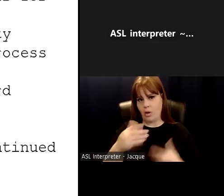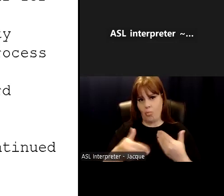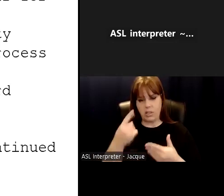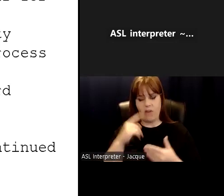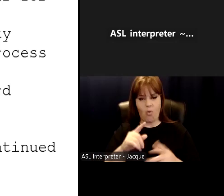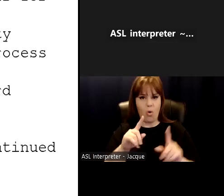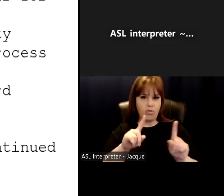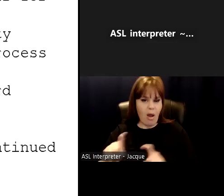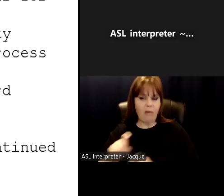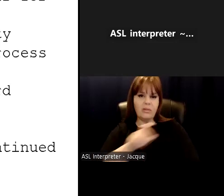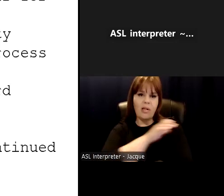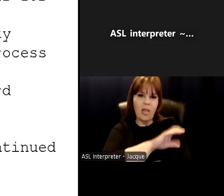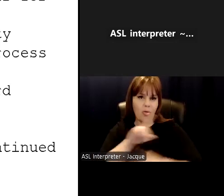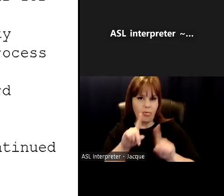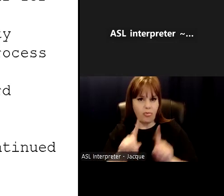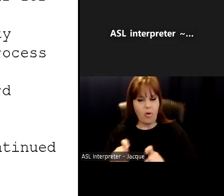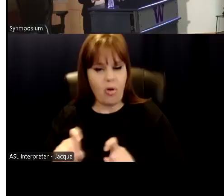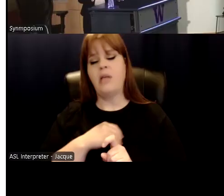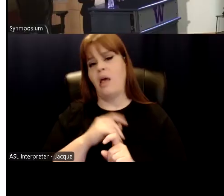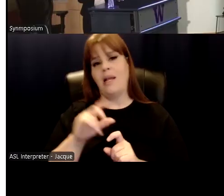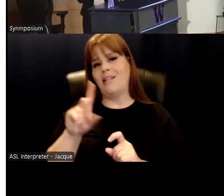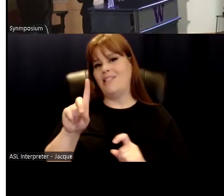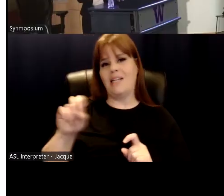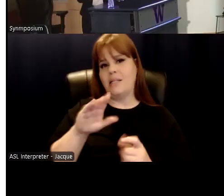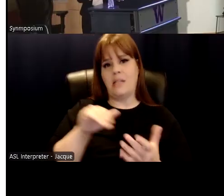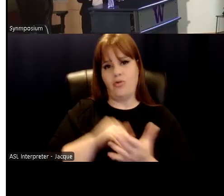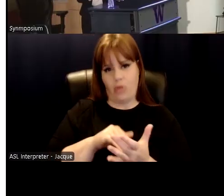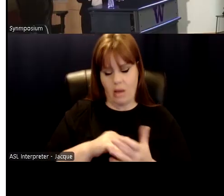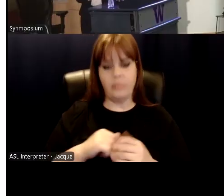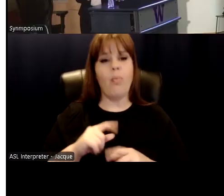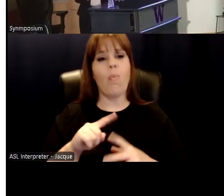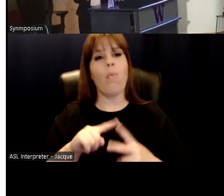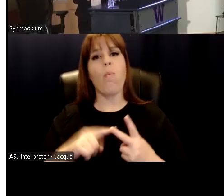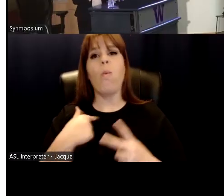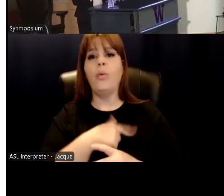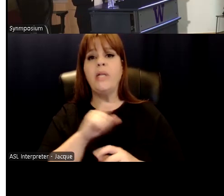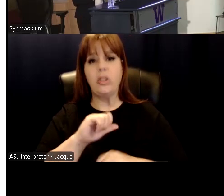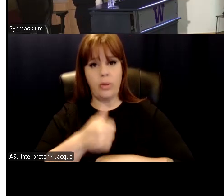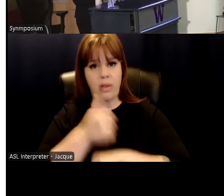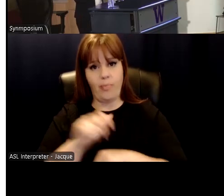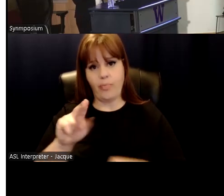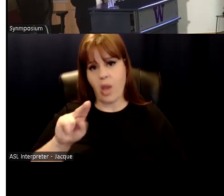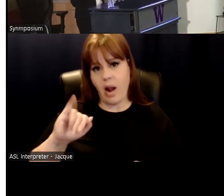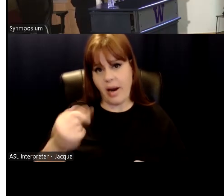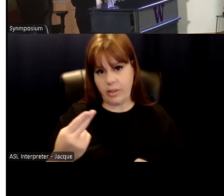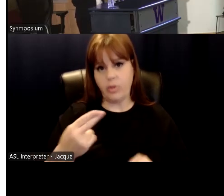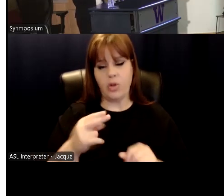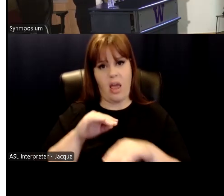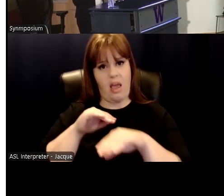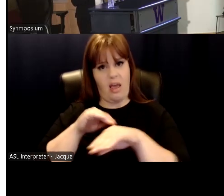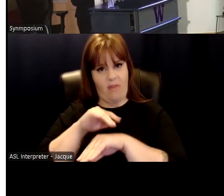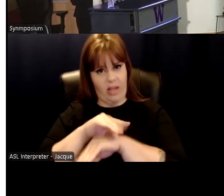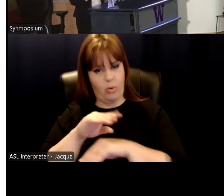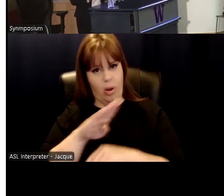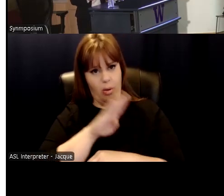that prioritize repurposed drugs. We need to establish an NIH advisory board that then oversees